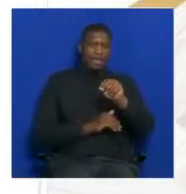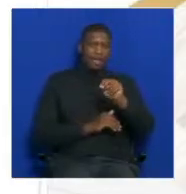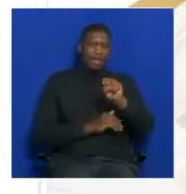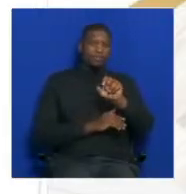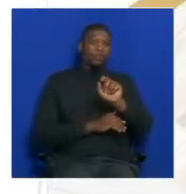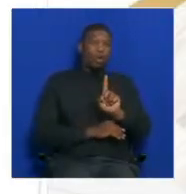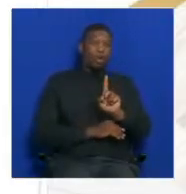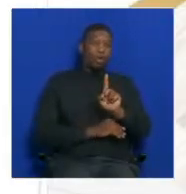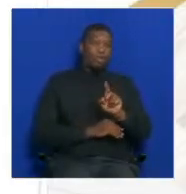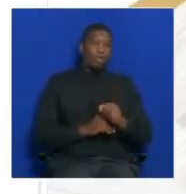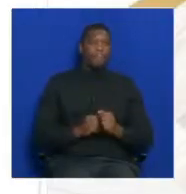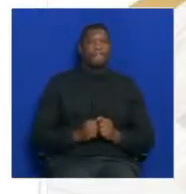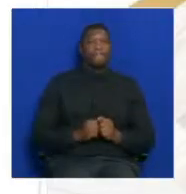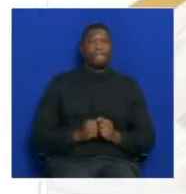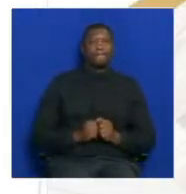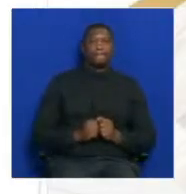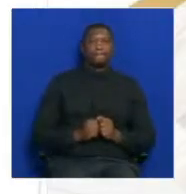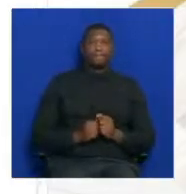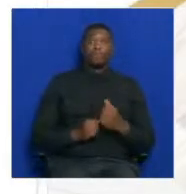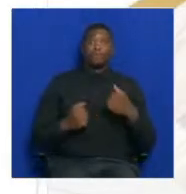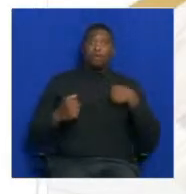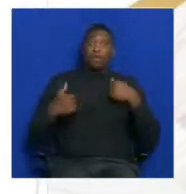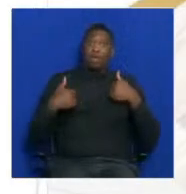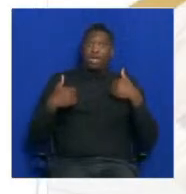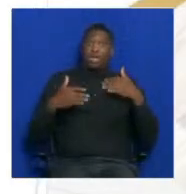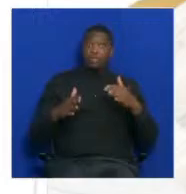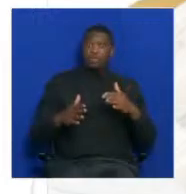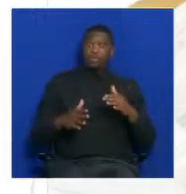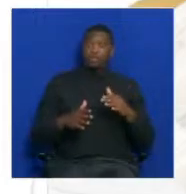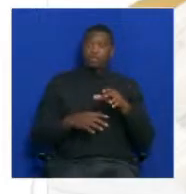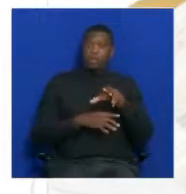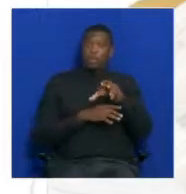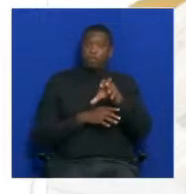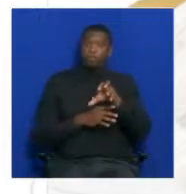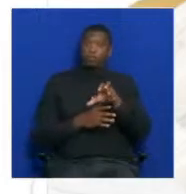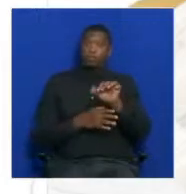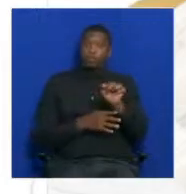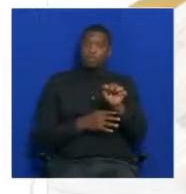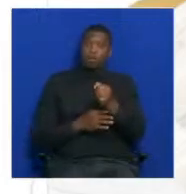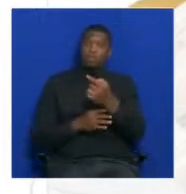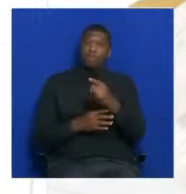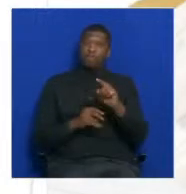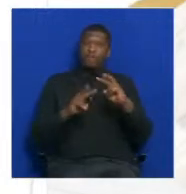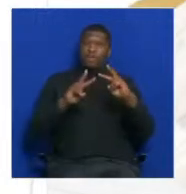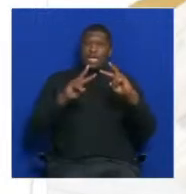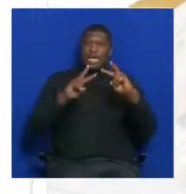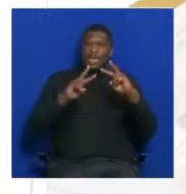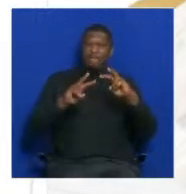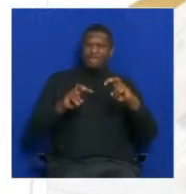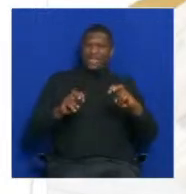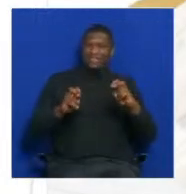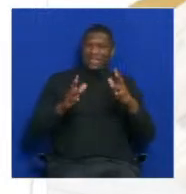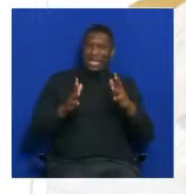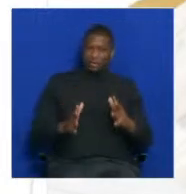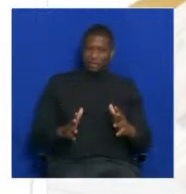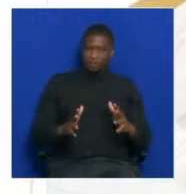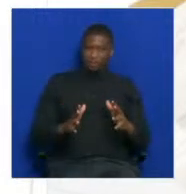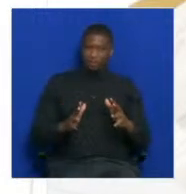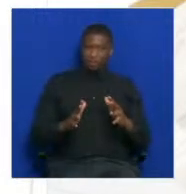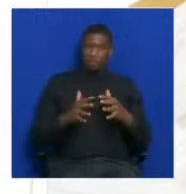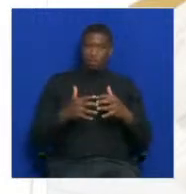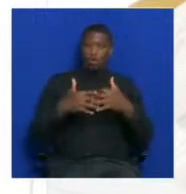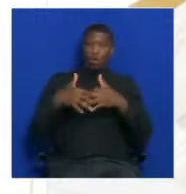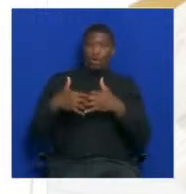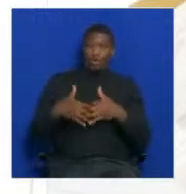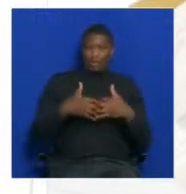I initially designated the post investigating coordinator. Through the organizational development and